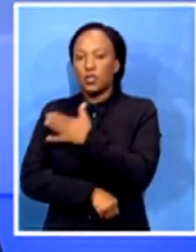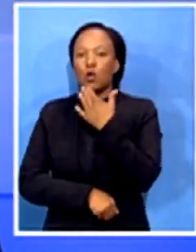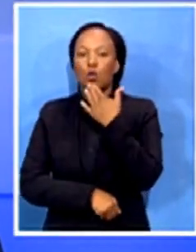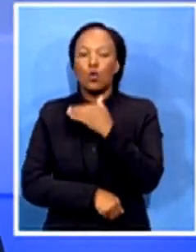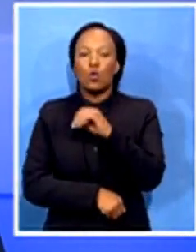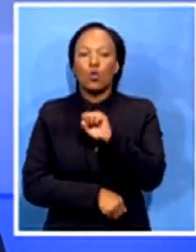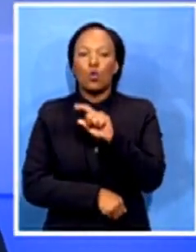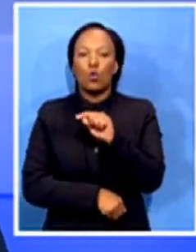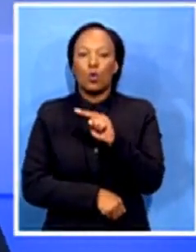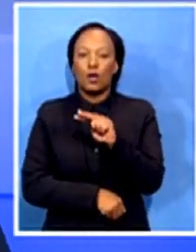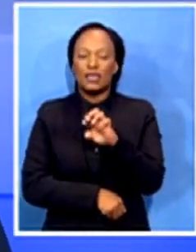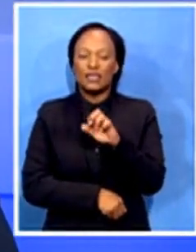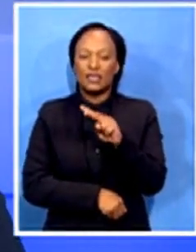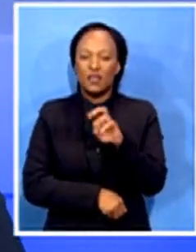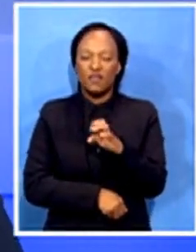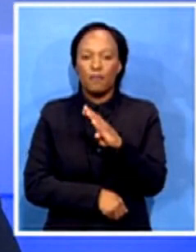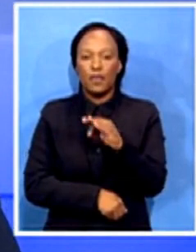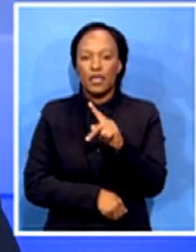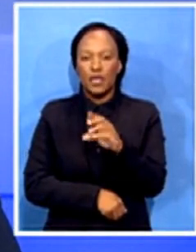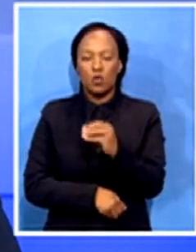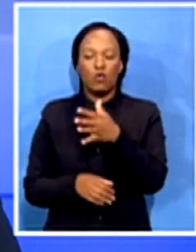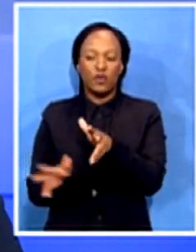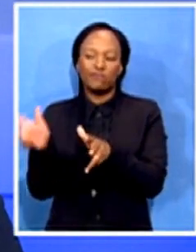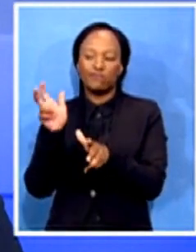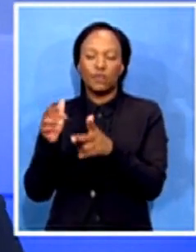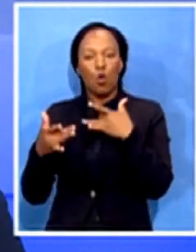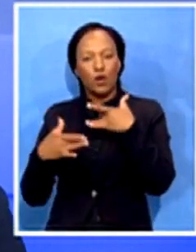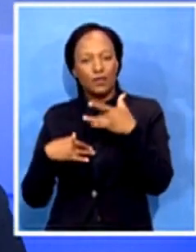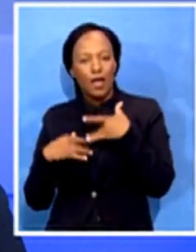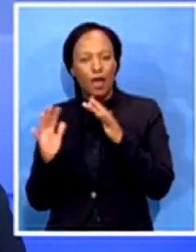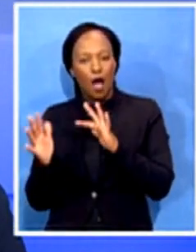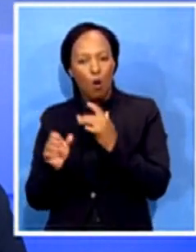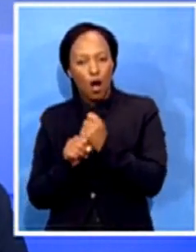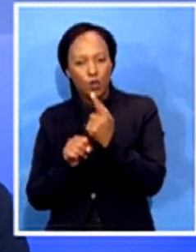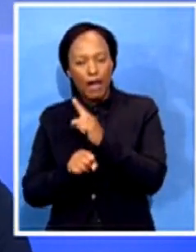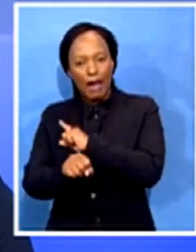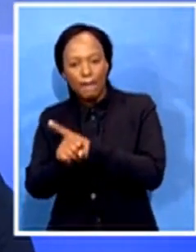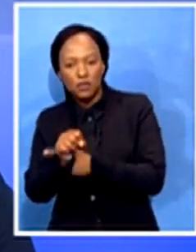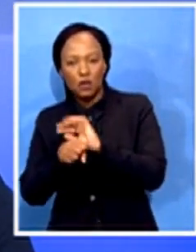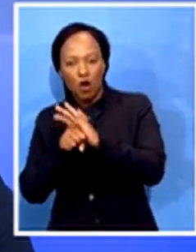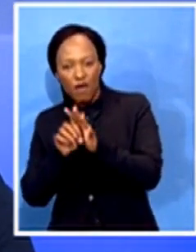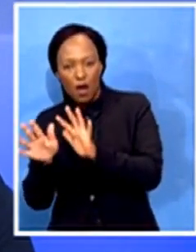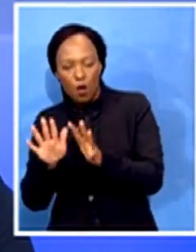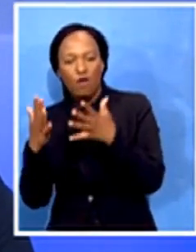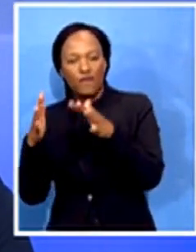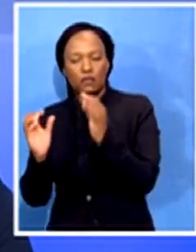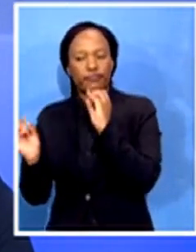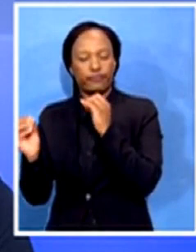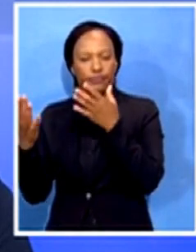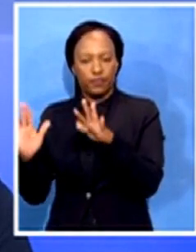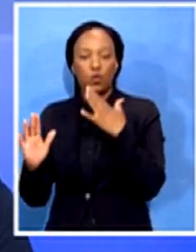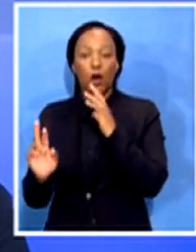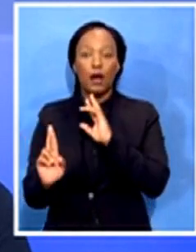addressing concerns about capacity in Gauteng. This particular facility has been reported to be overwhelmed by